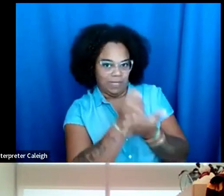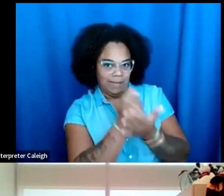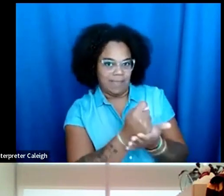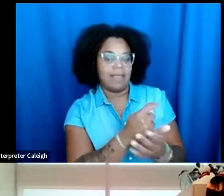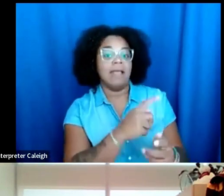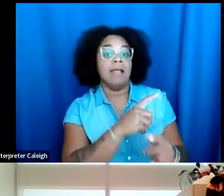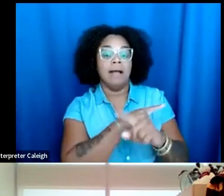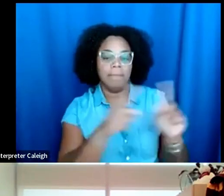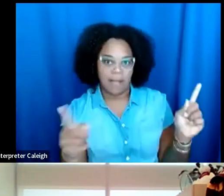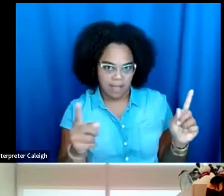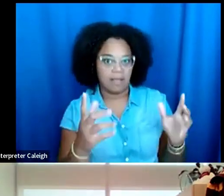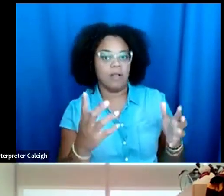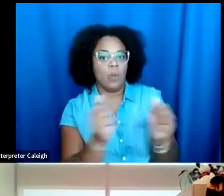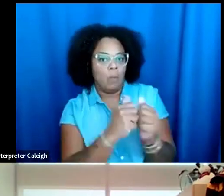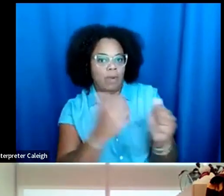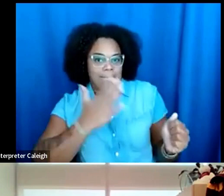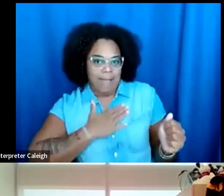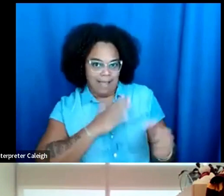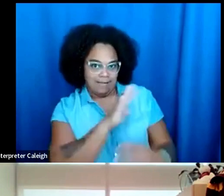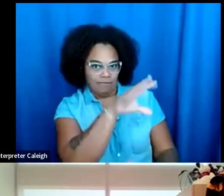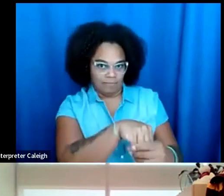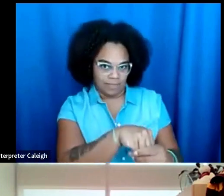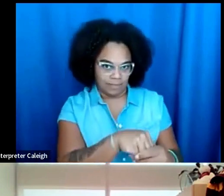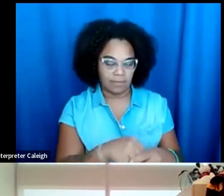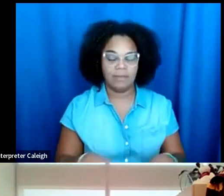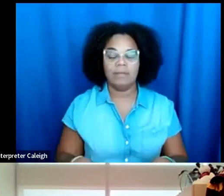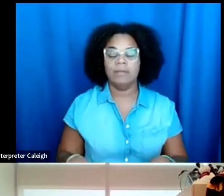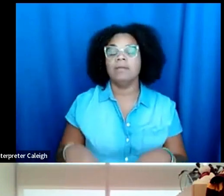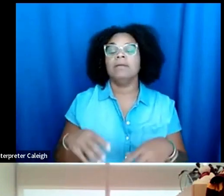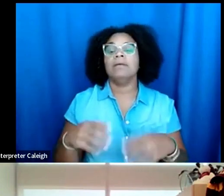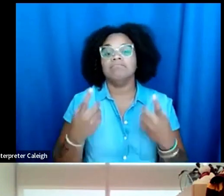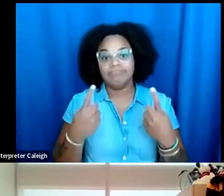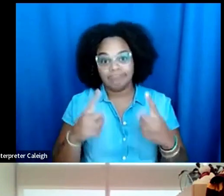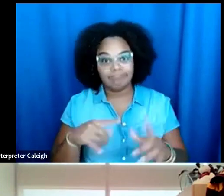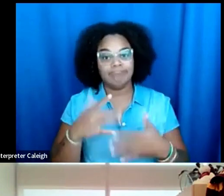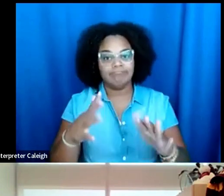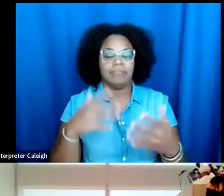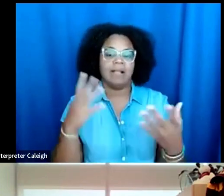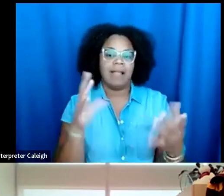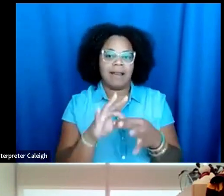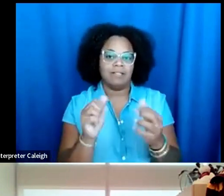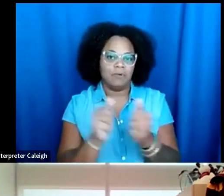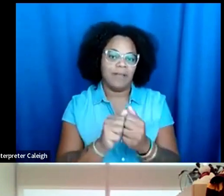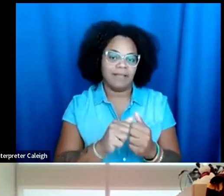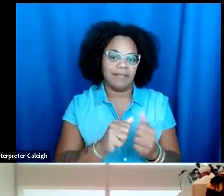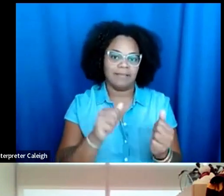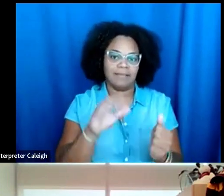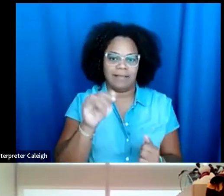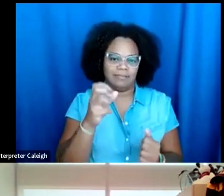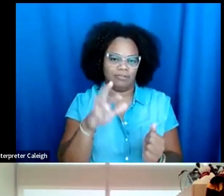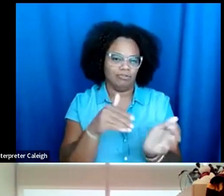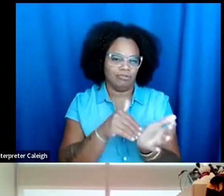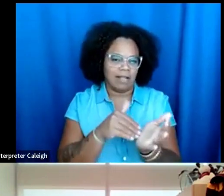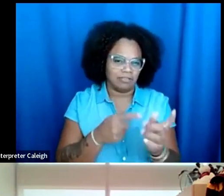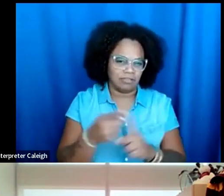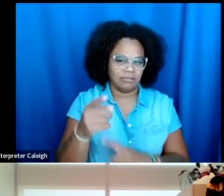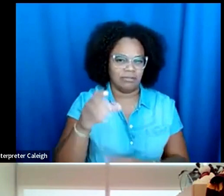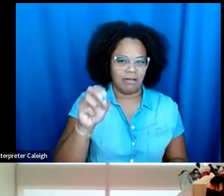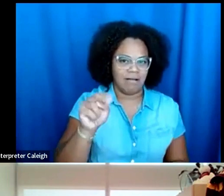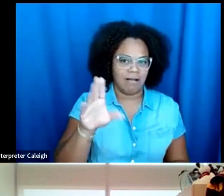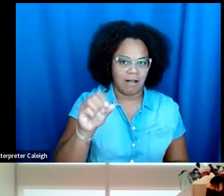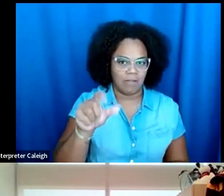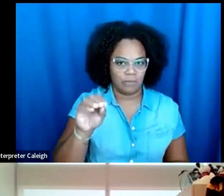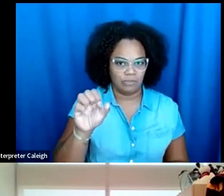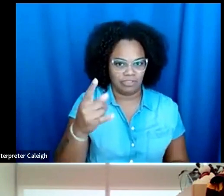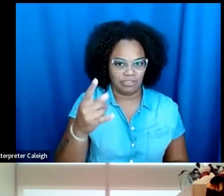then at that point, I was able to connect in with an oncologist, just a very special oncologist with an excellent bedside